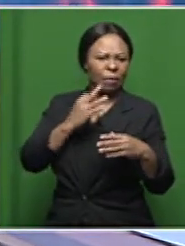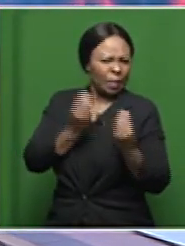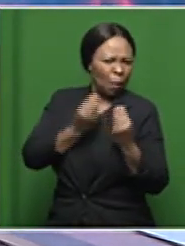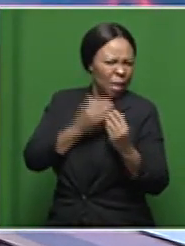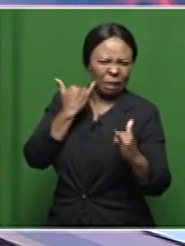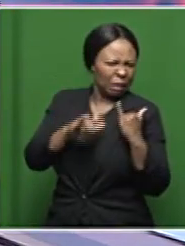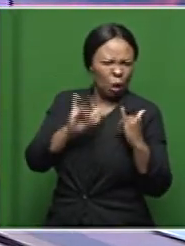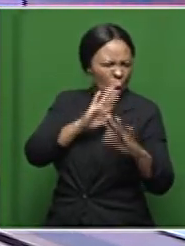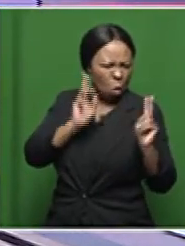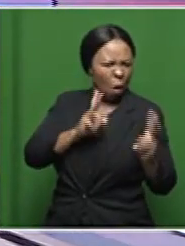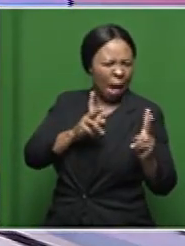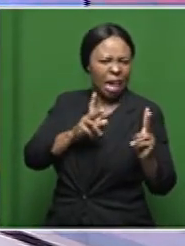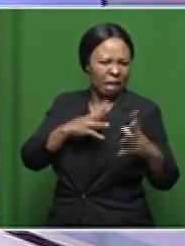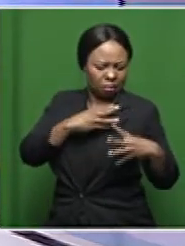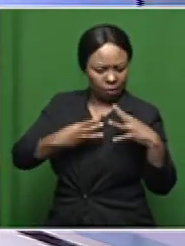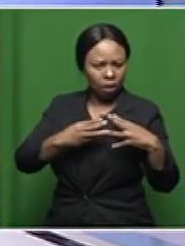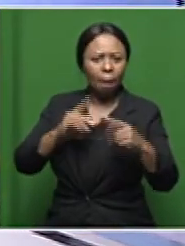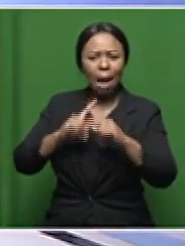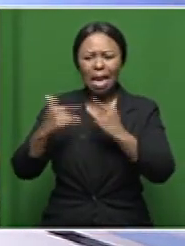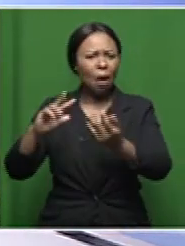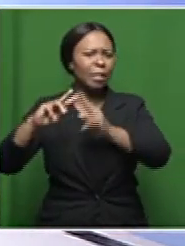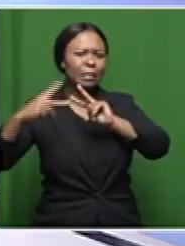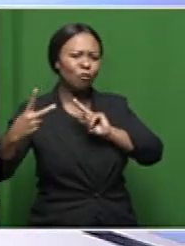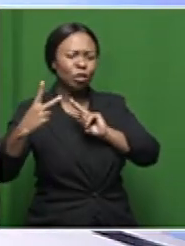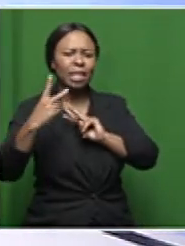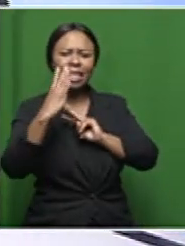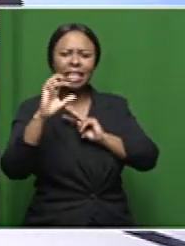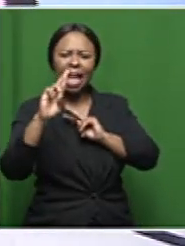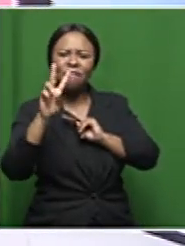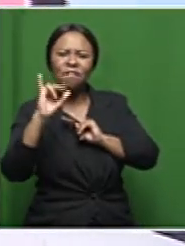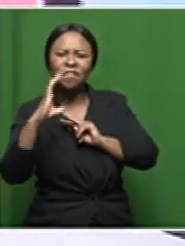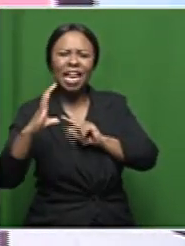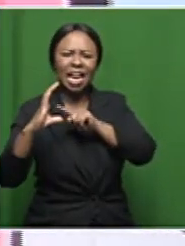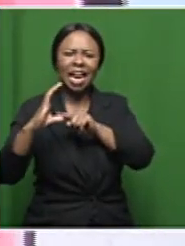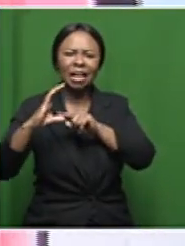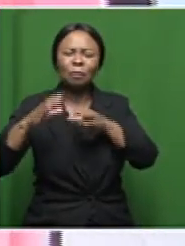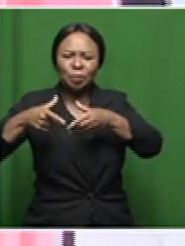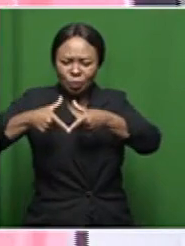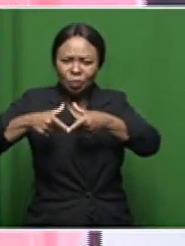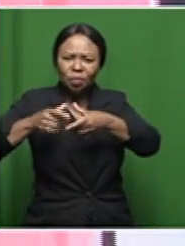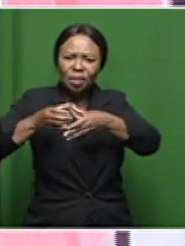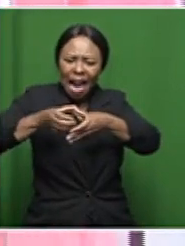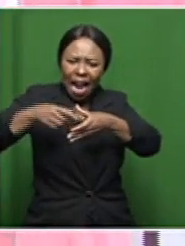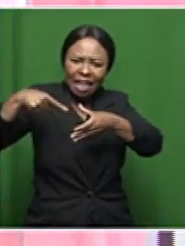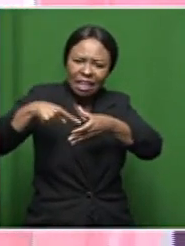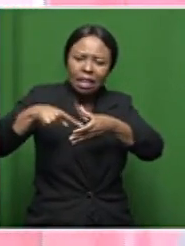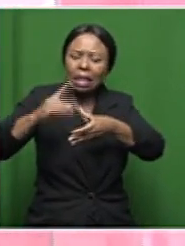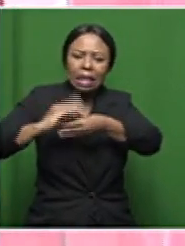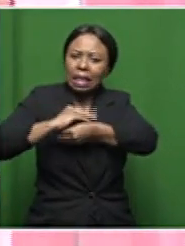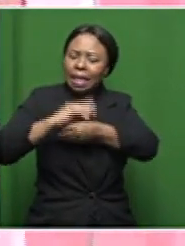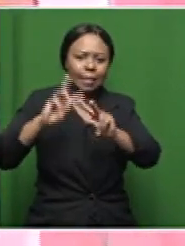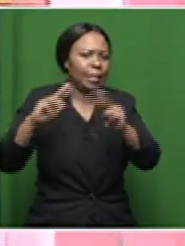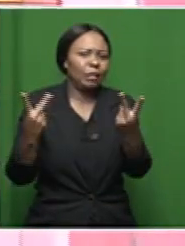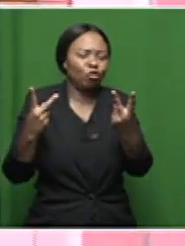something's abnormal. But things are different in the spectrum of cervical cancer. So for someone that might have a cervical cancer or any precancerous lesions, how do